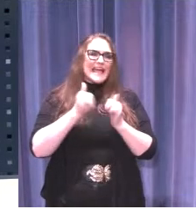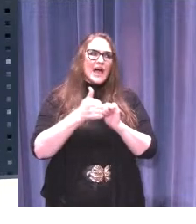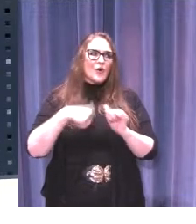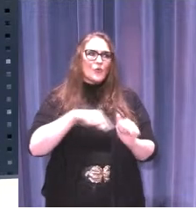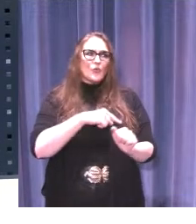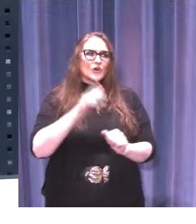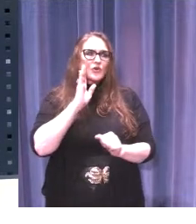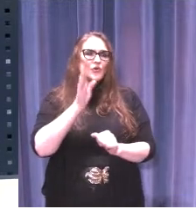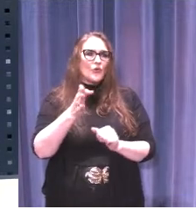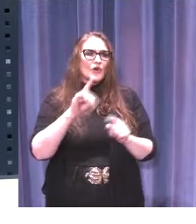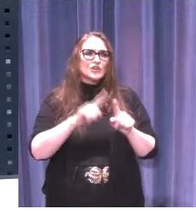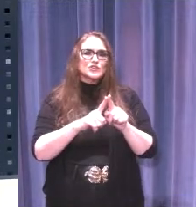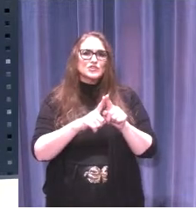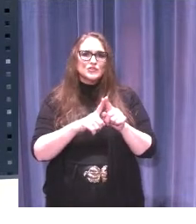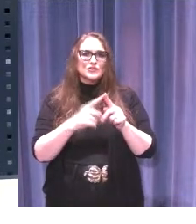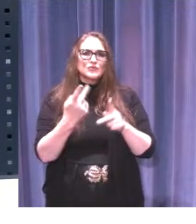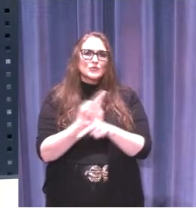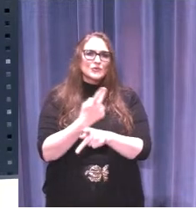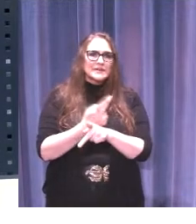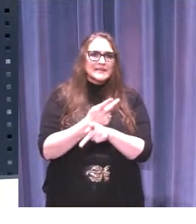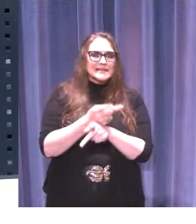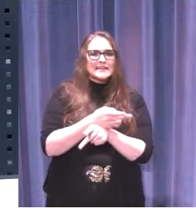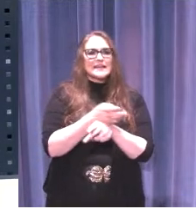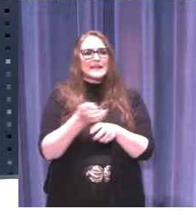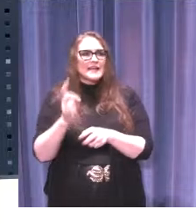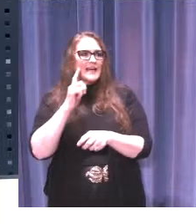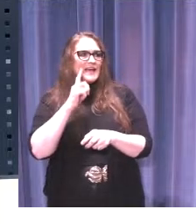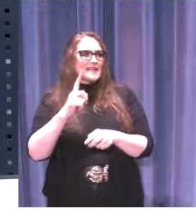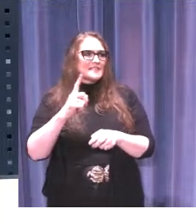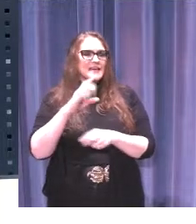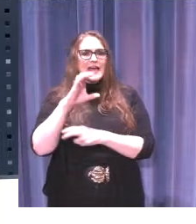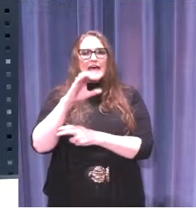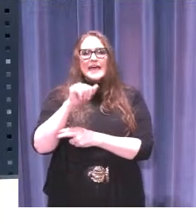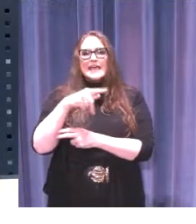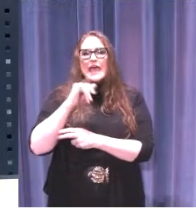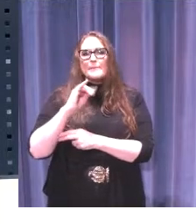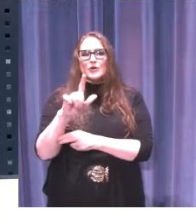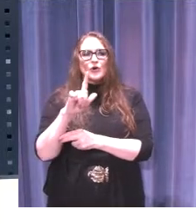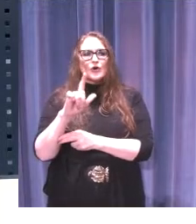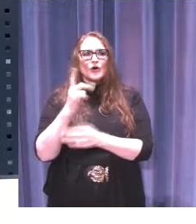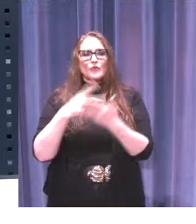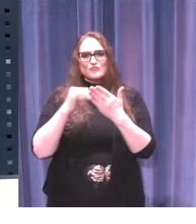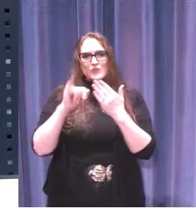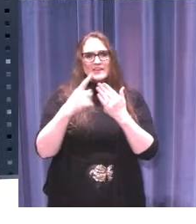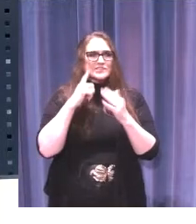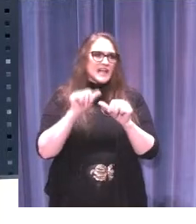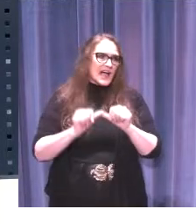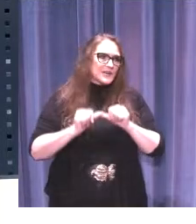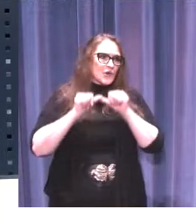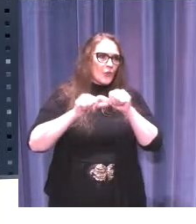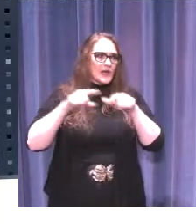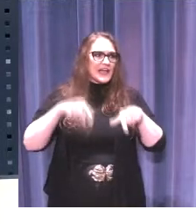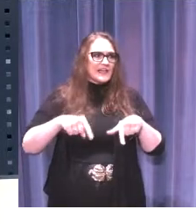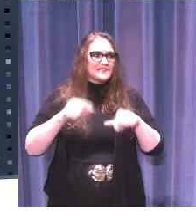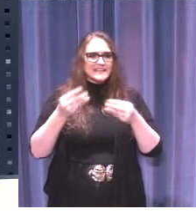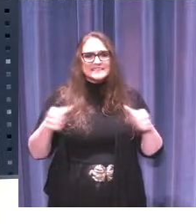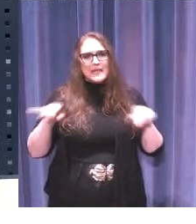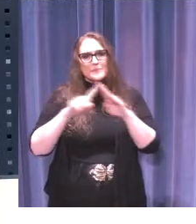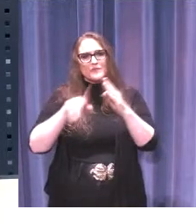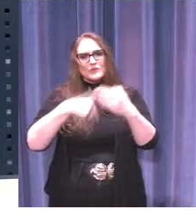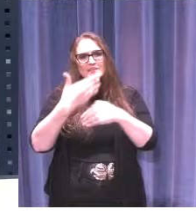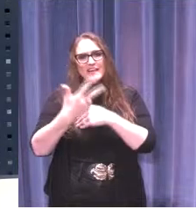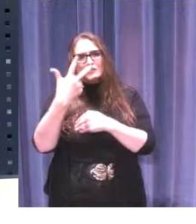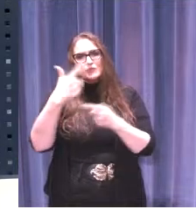going to navigate the capital projects that will be ongoing on this campus for the next 3 to 5